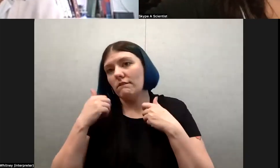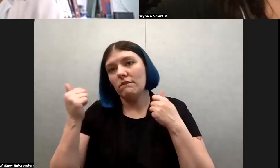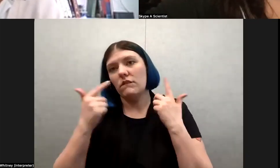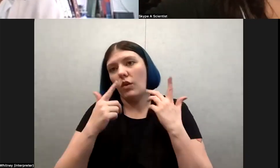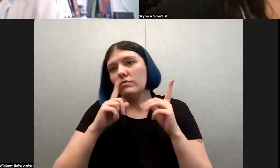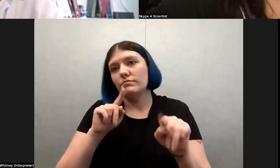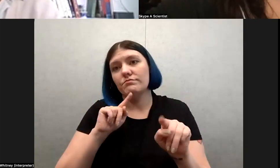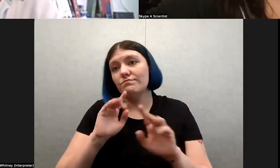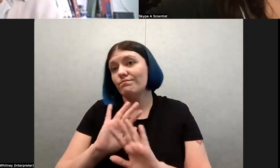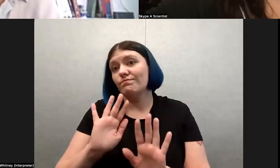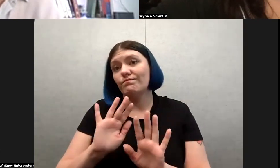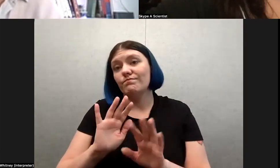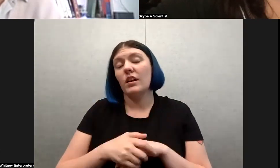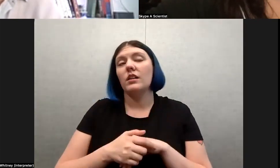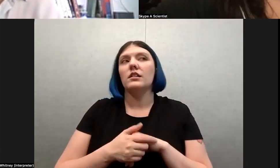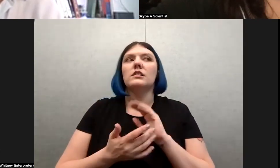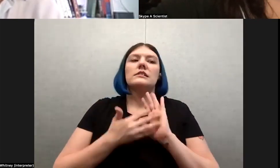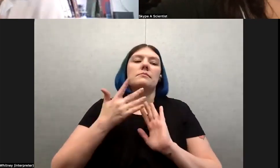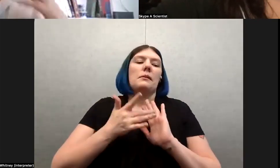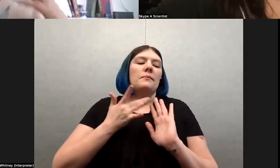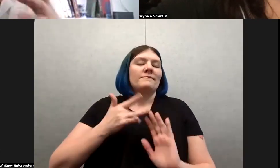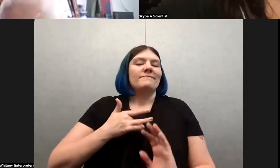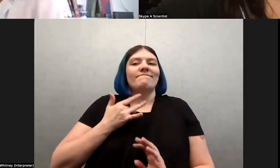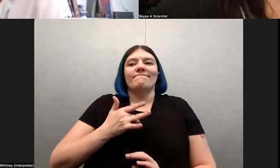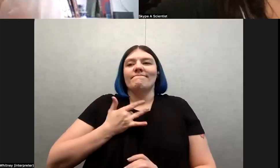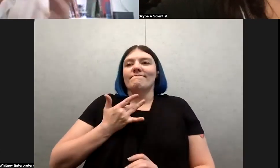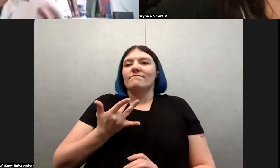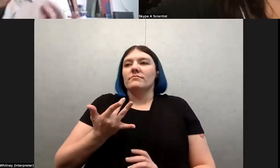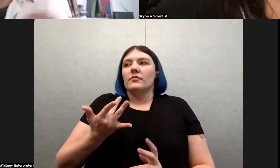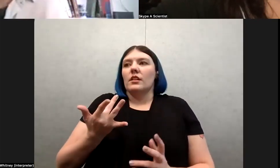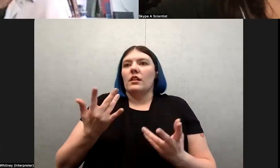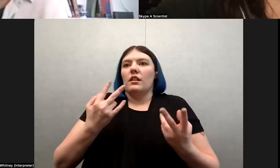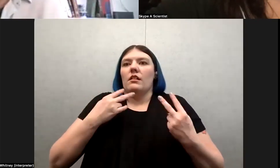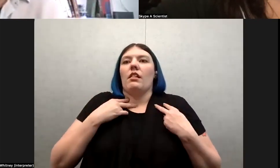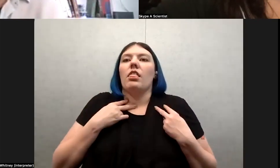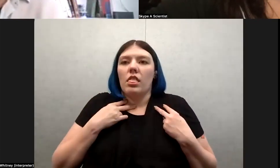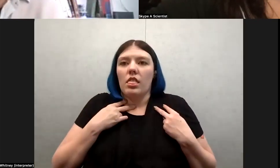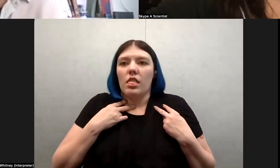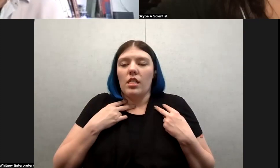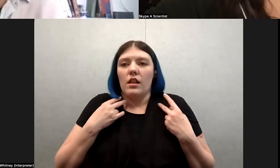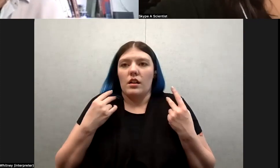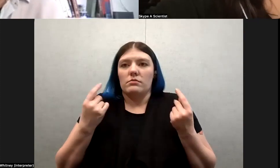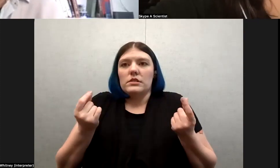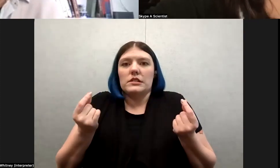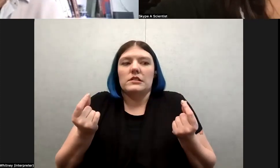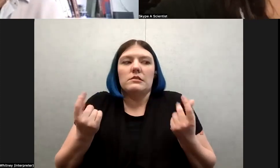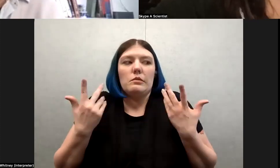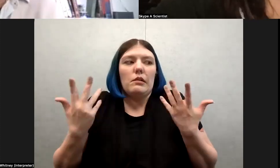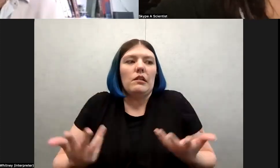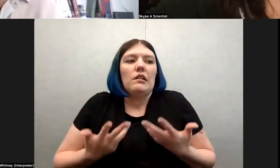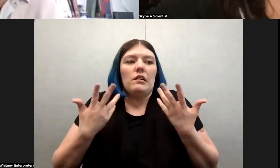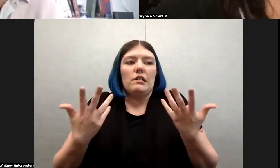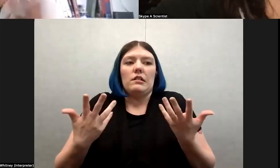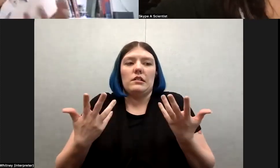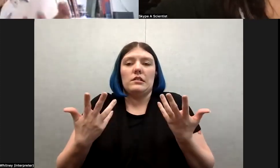so sometimes it can feel like we don't know what to do, and that can feel, it